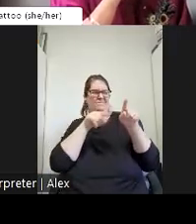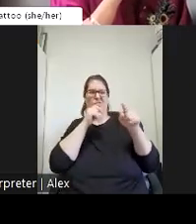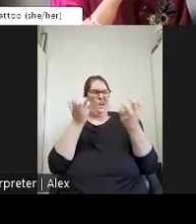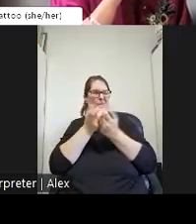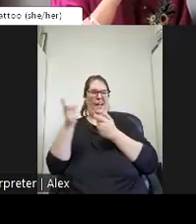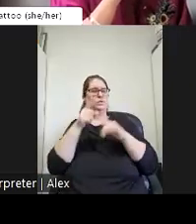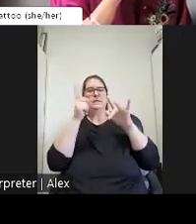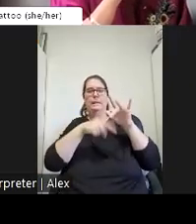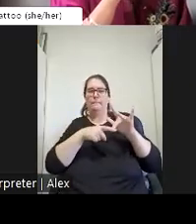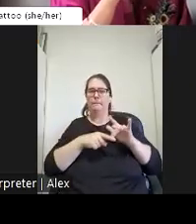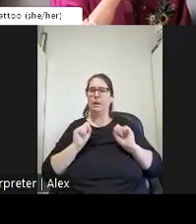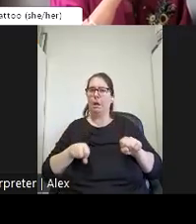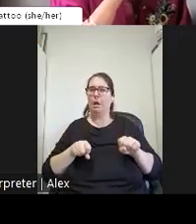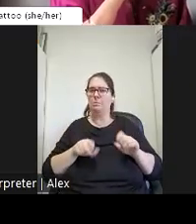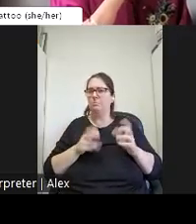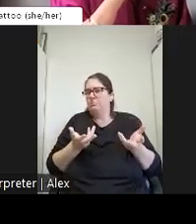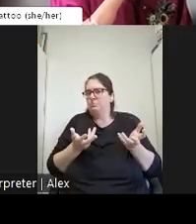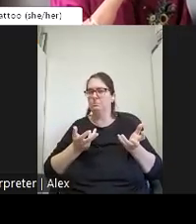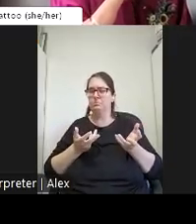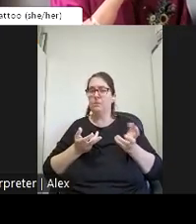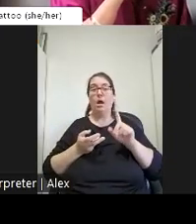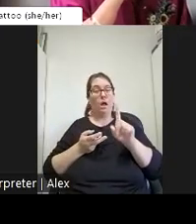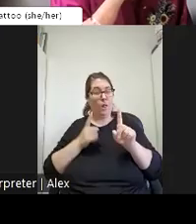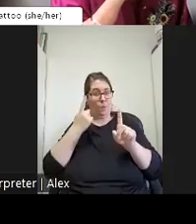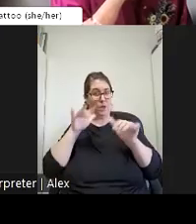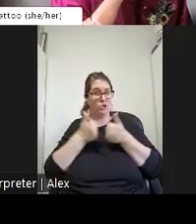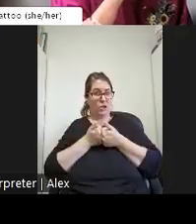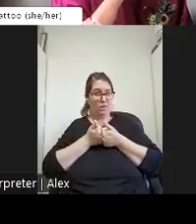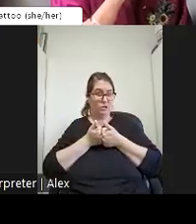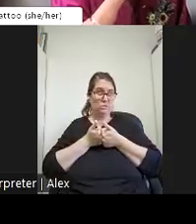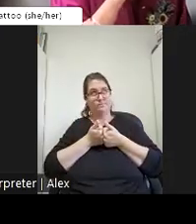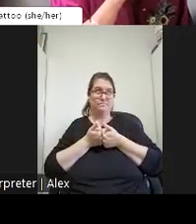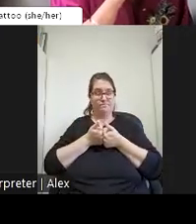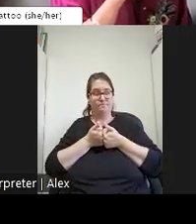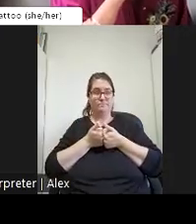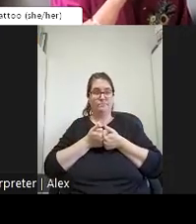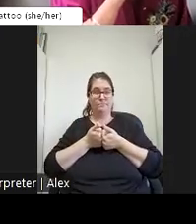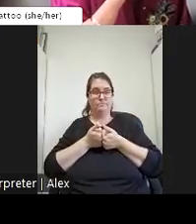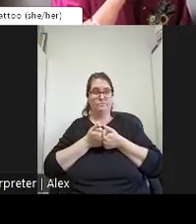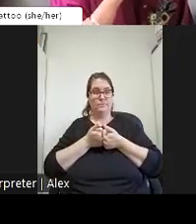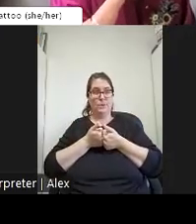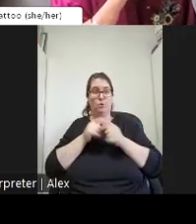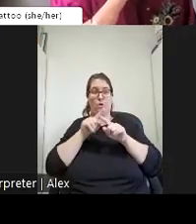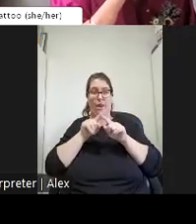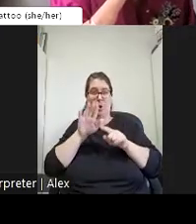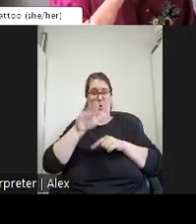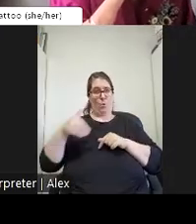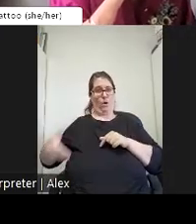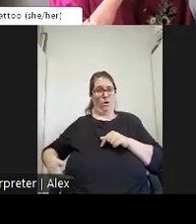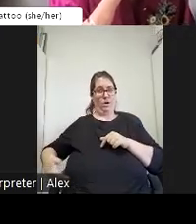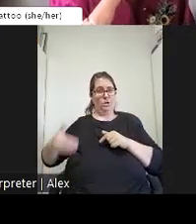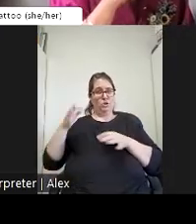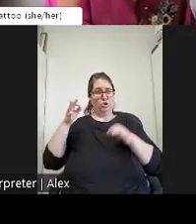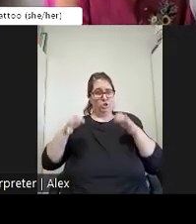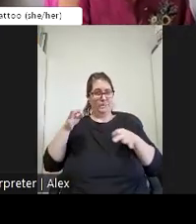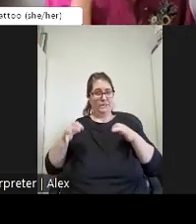And the only challenge I see with that is that you're relying on your professional judgment, which is important to be